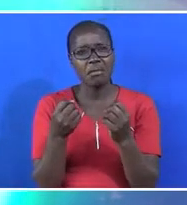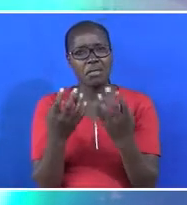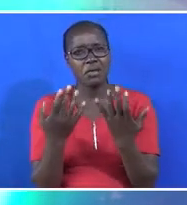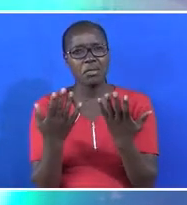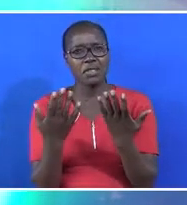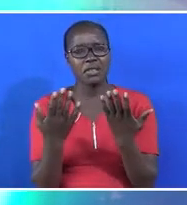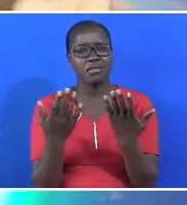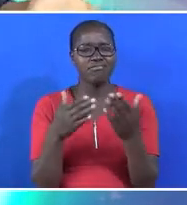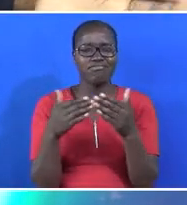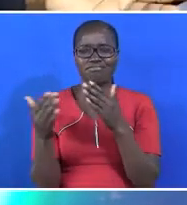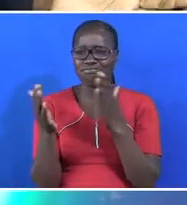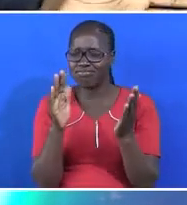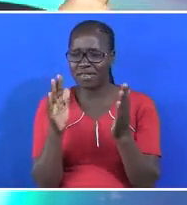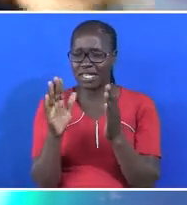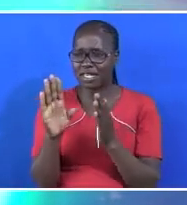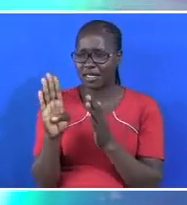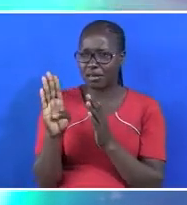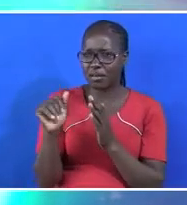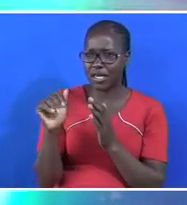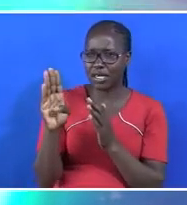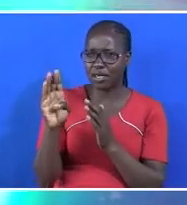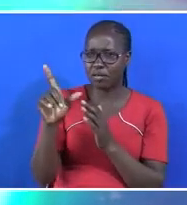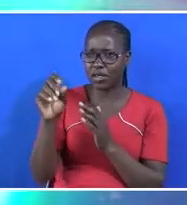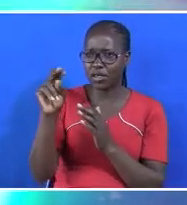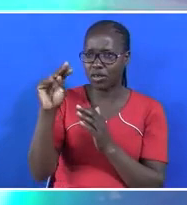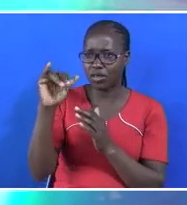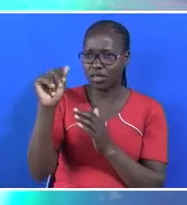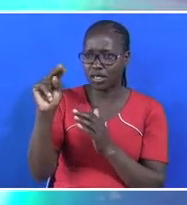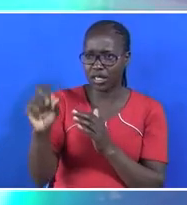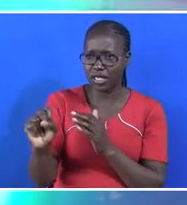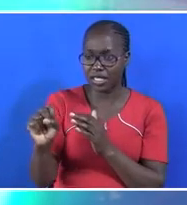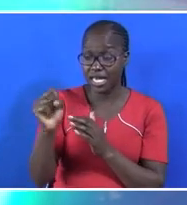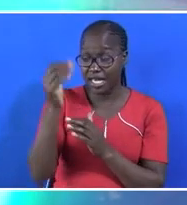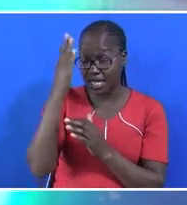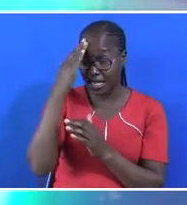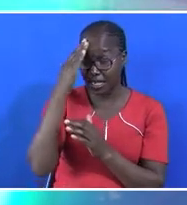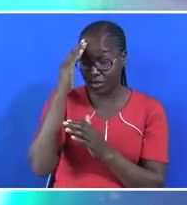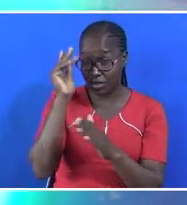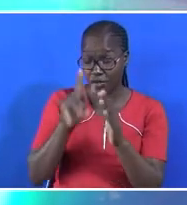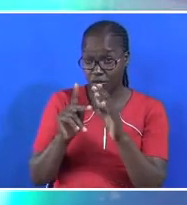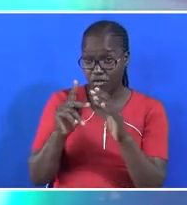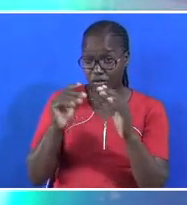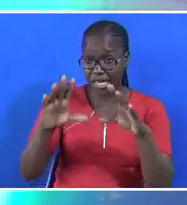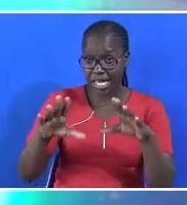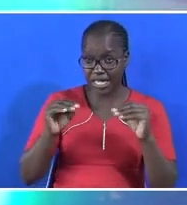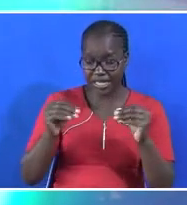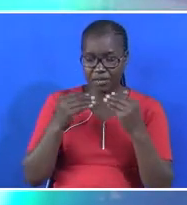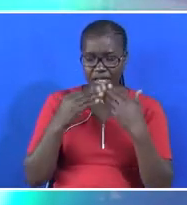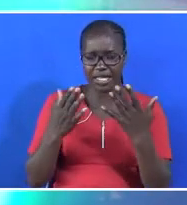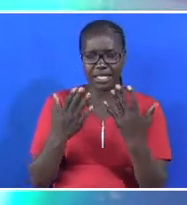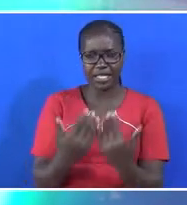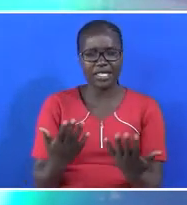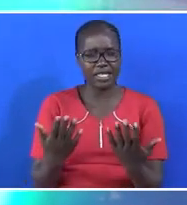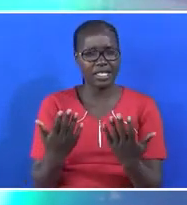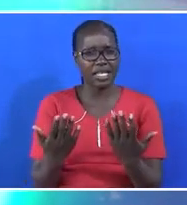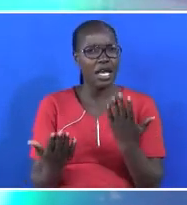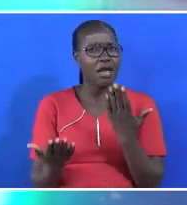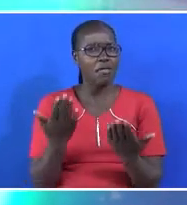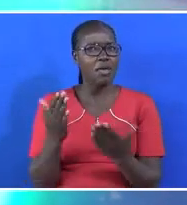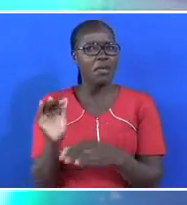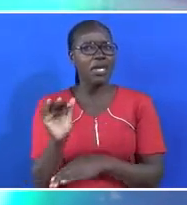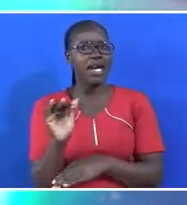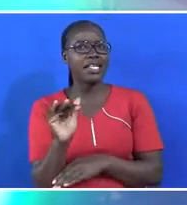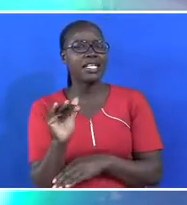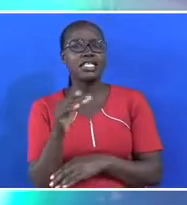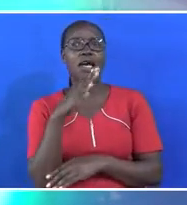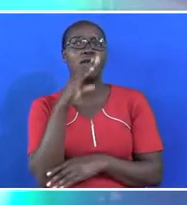leagues with the Babylonians, that he knew the prophet would not assent to. There are things that he had heard as they